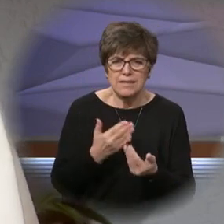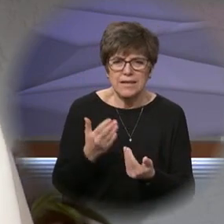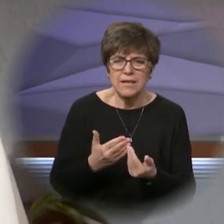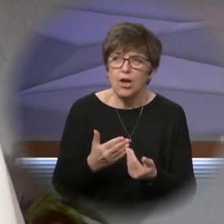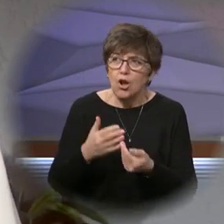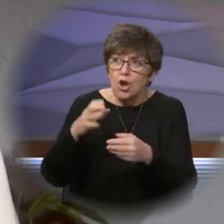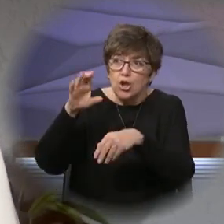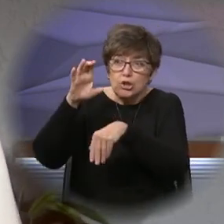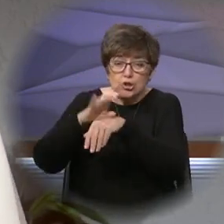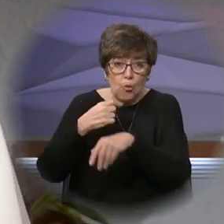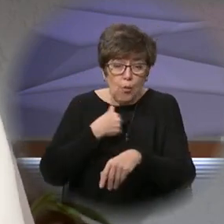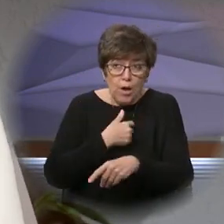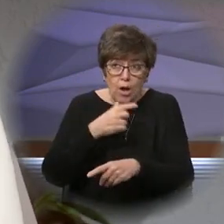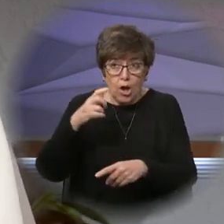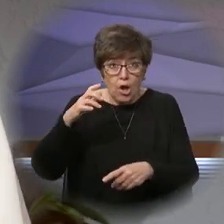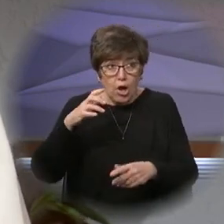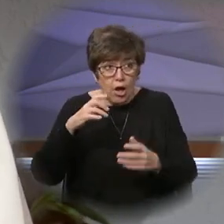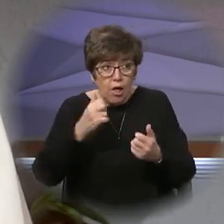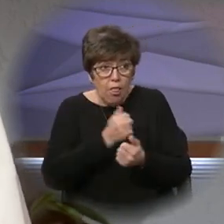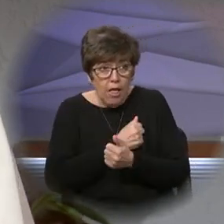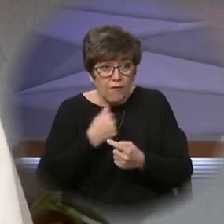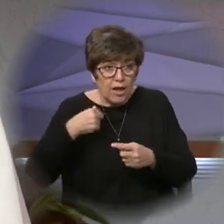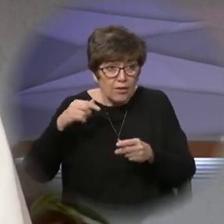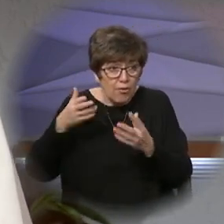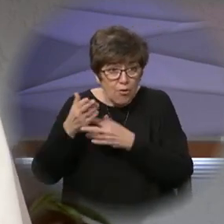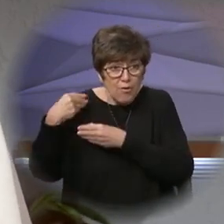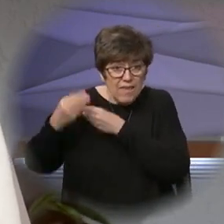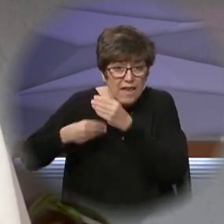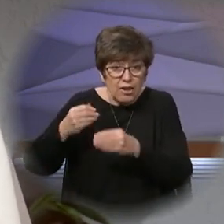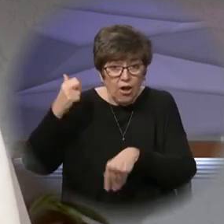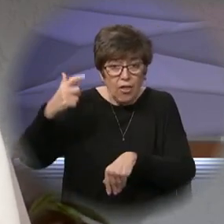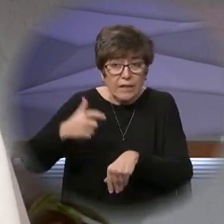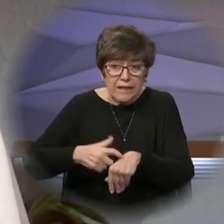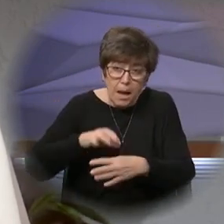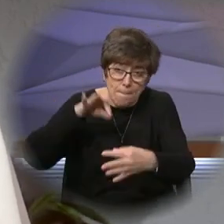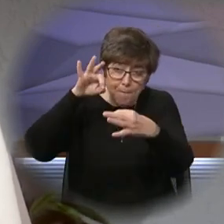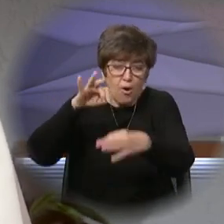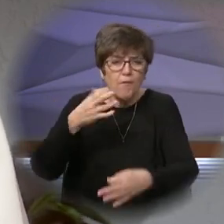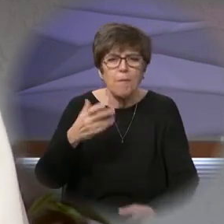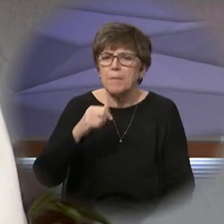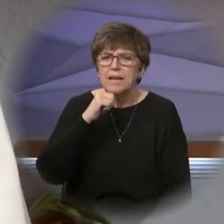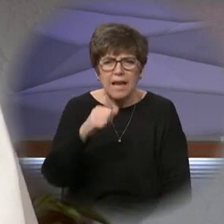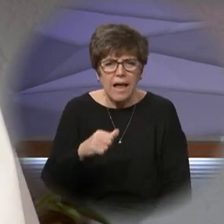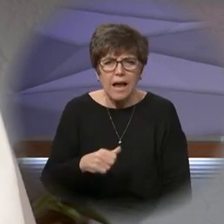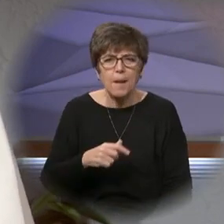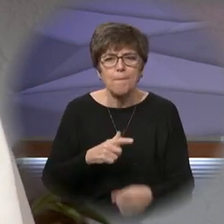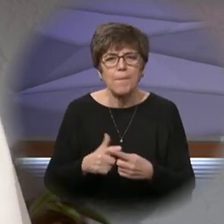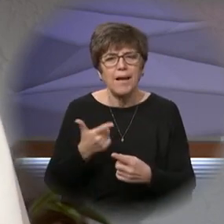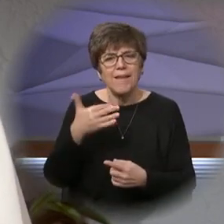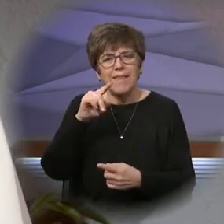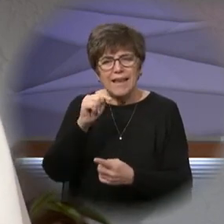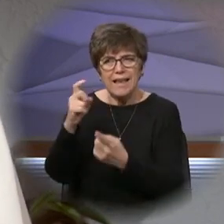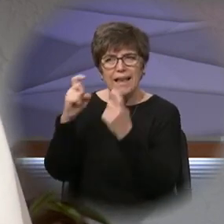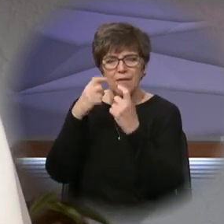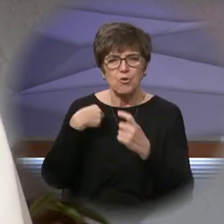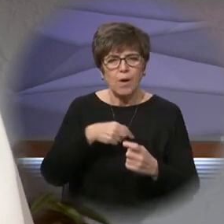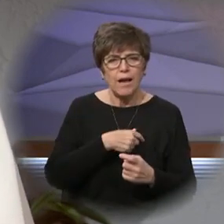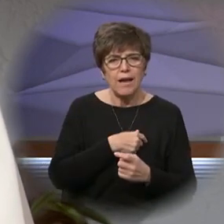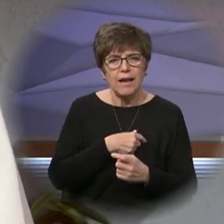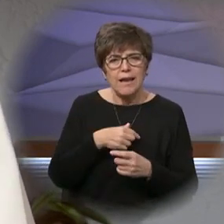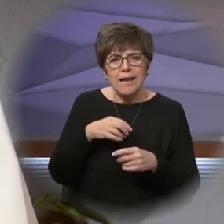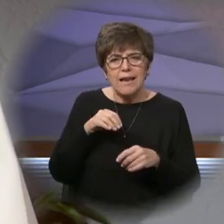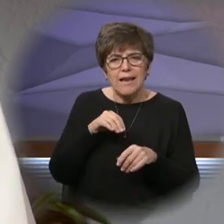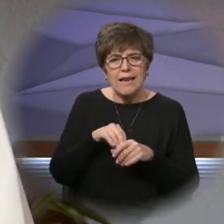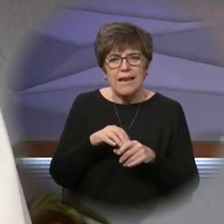us perfectly loved like Jesus down through the ages? Of course not. But a wonderful gift is that our Lord, even